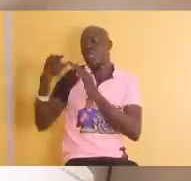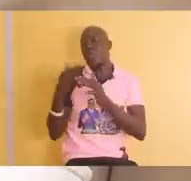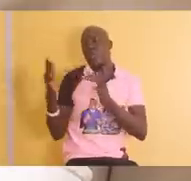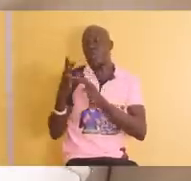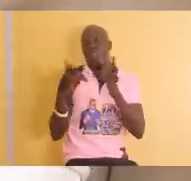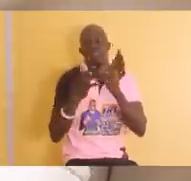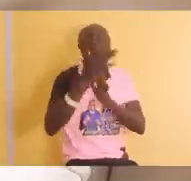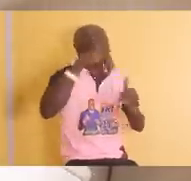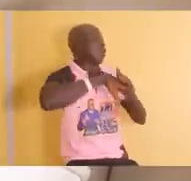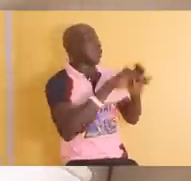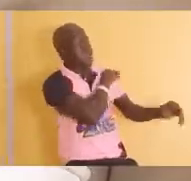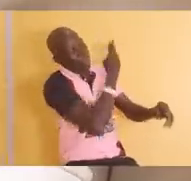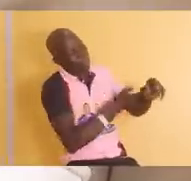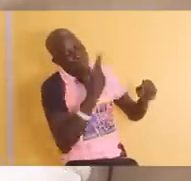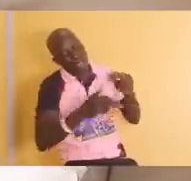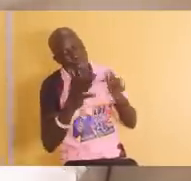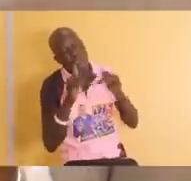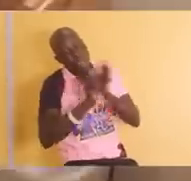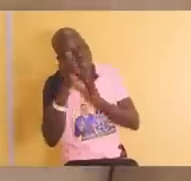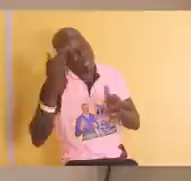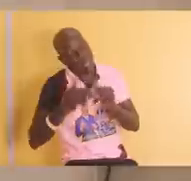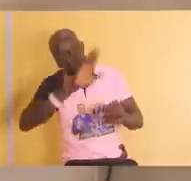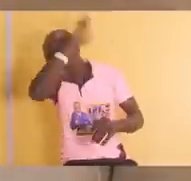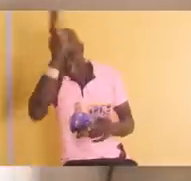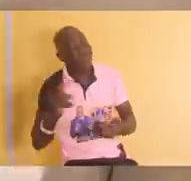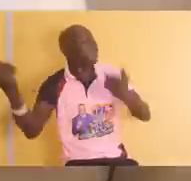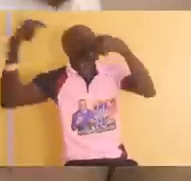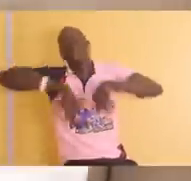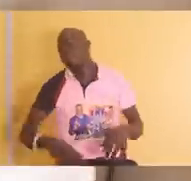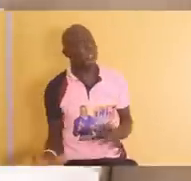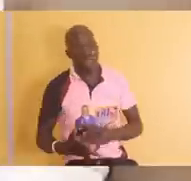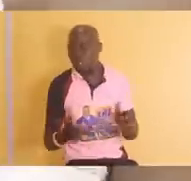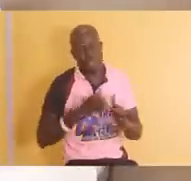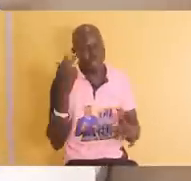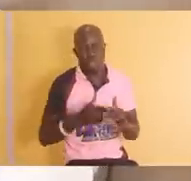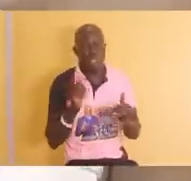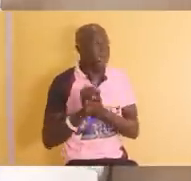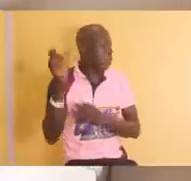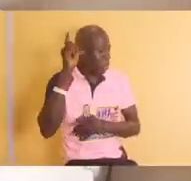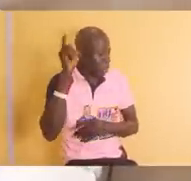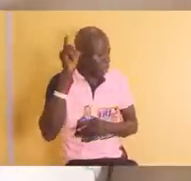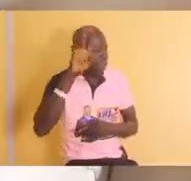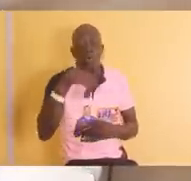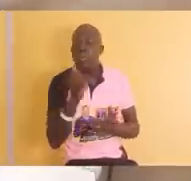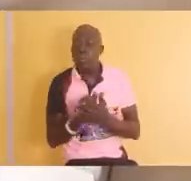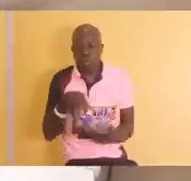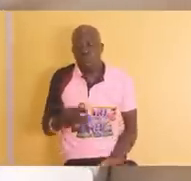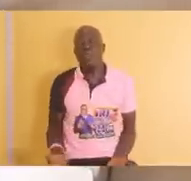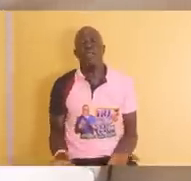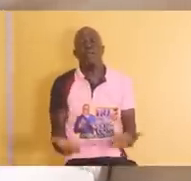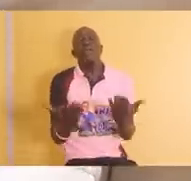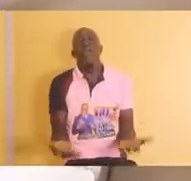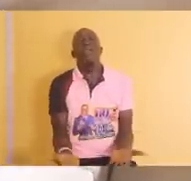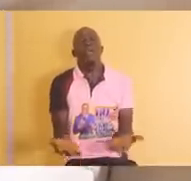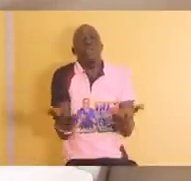buje ijele paro kada loruko ni e o le wa le amen e gbo me yin te fadide e